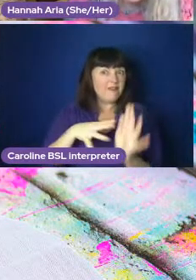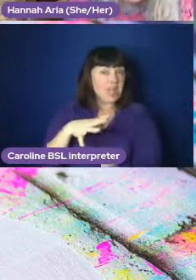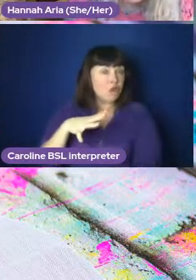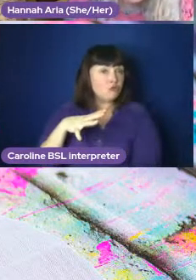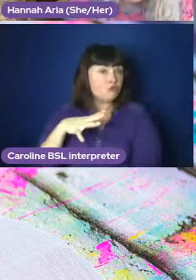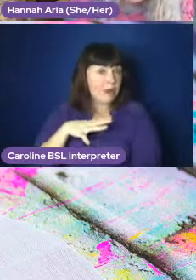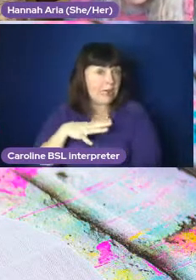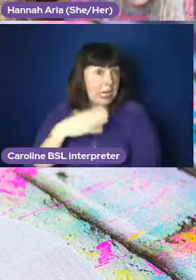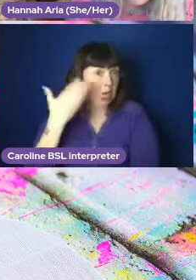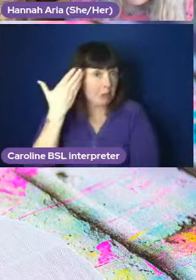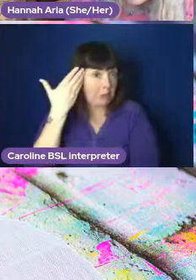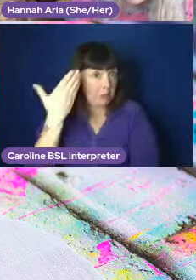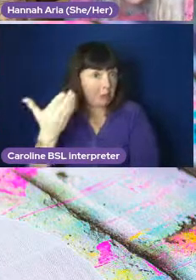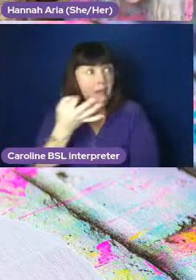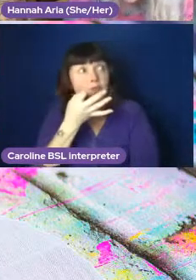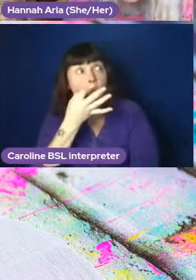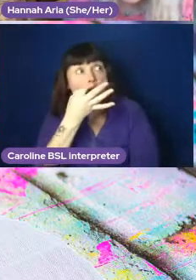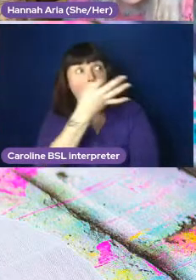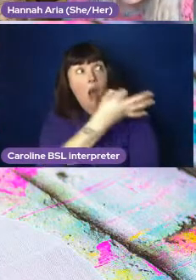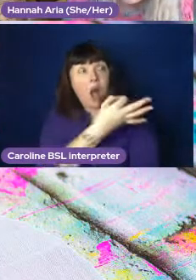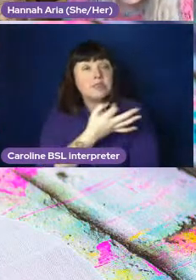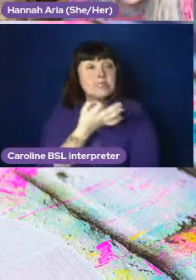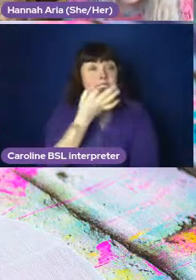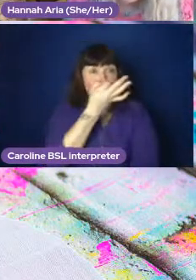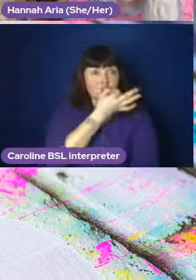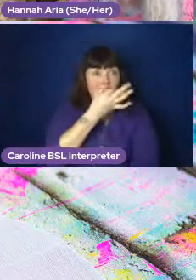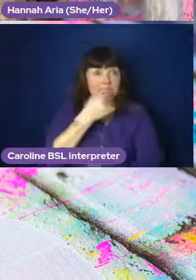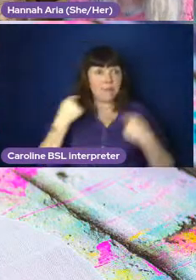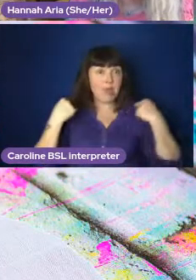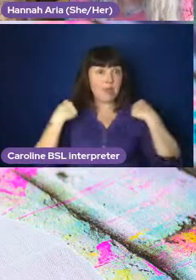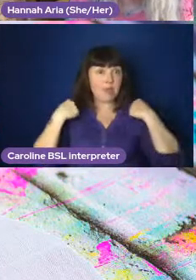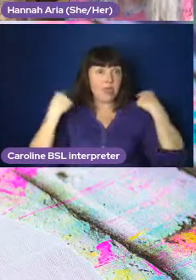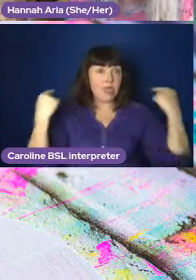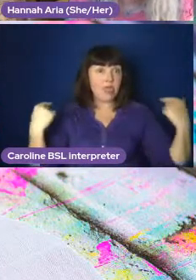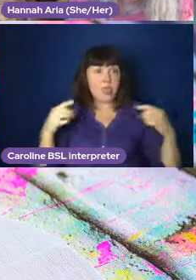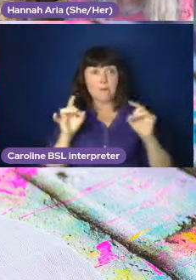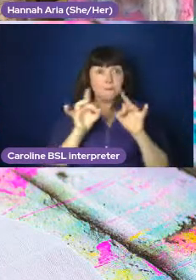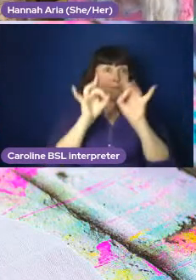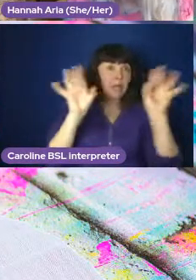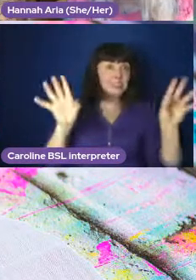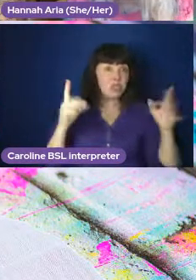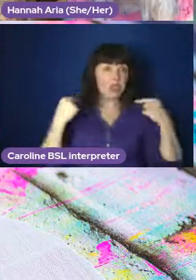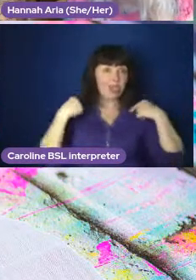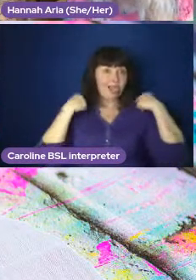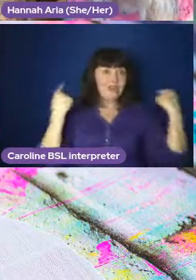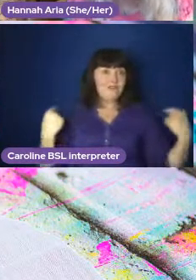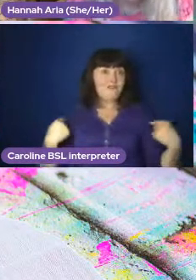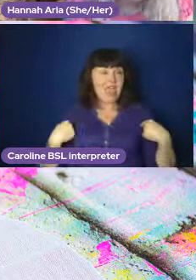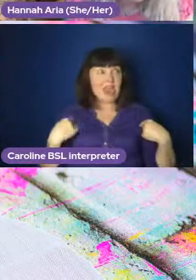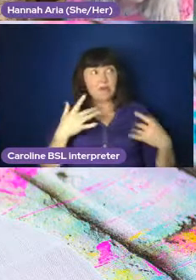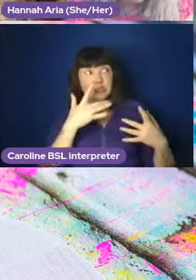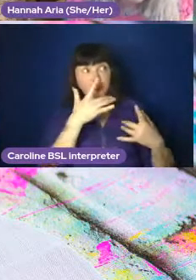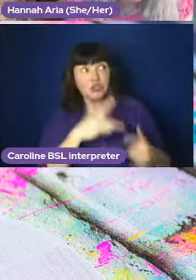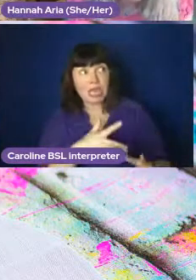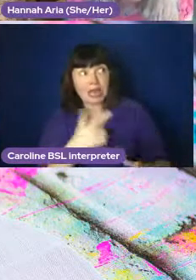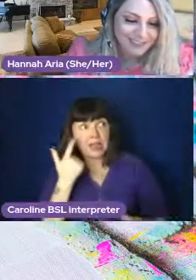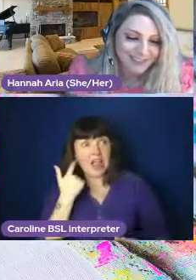Jasmine the Magical Fairy, have they appeared in our magical waiting room? I'm just checking my phone to see.